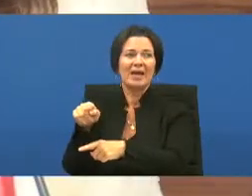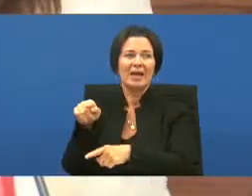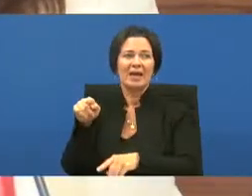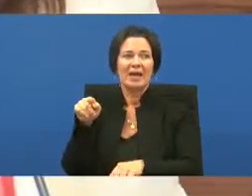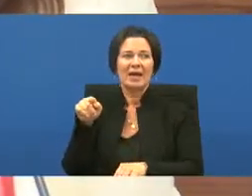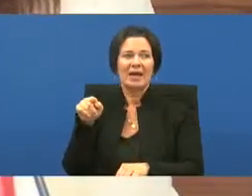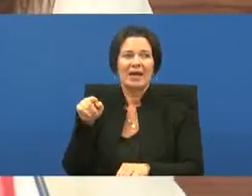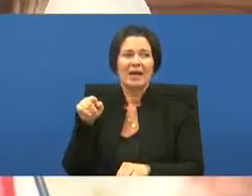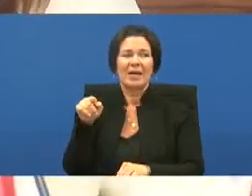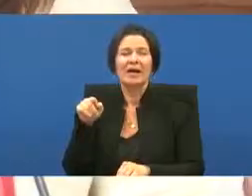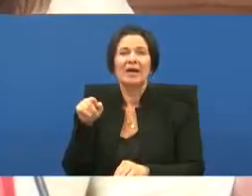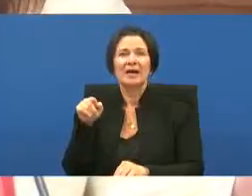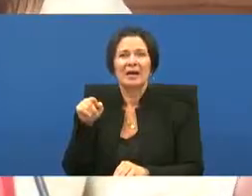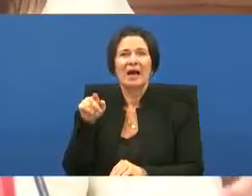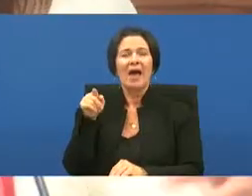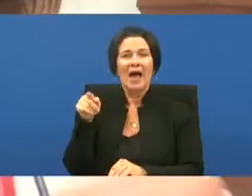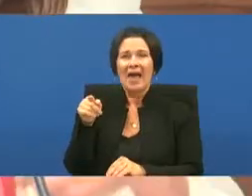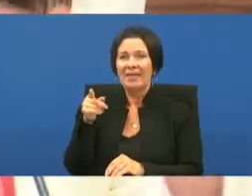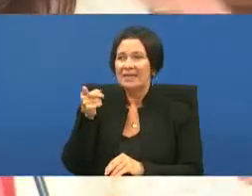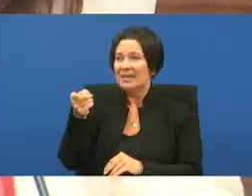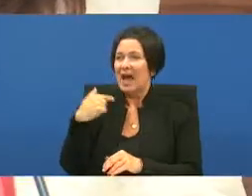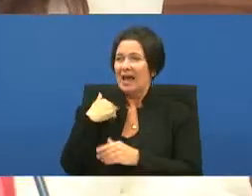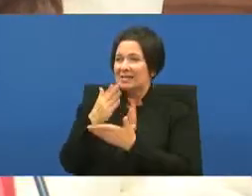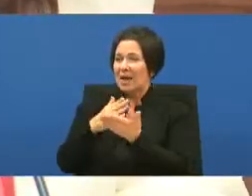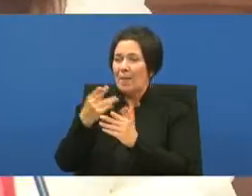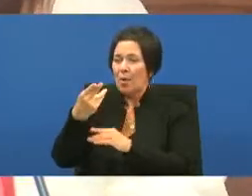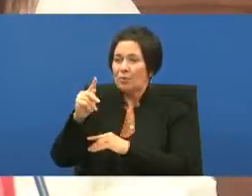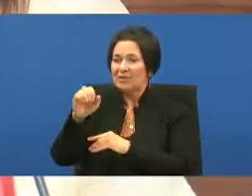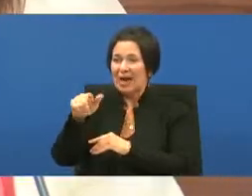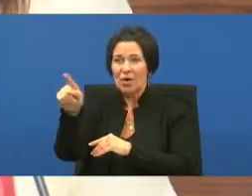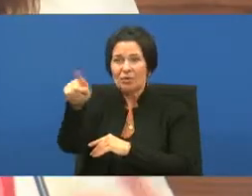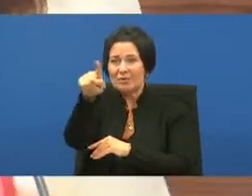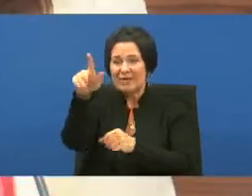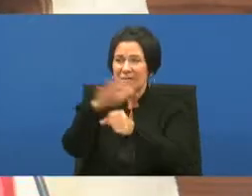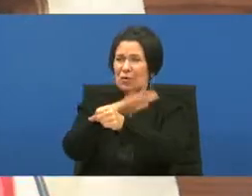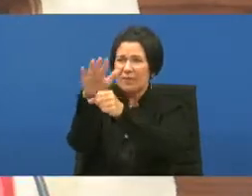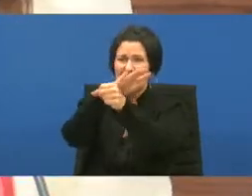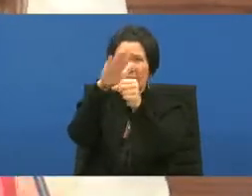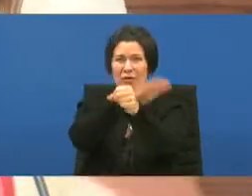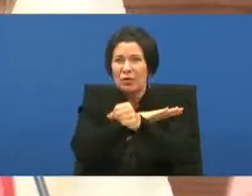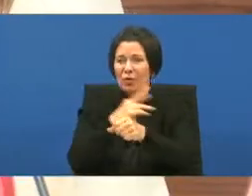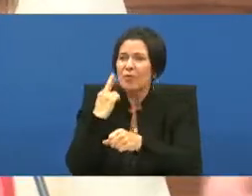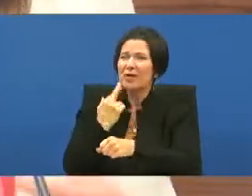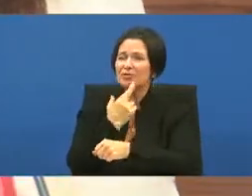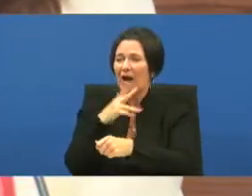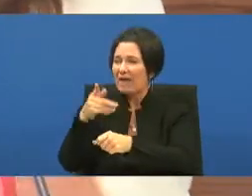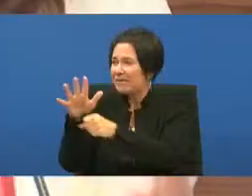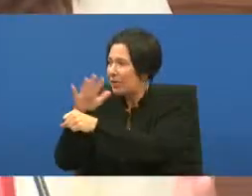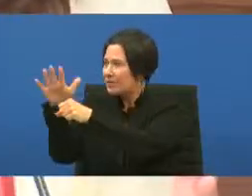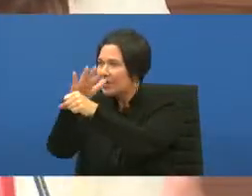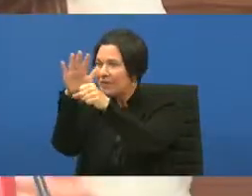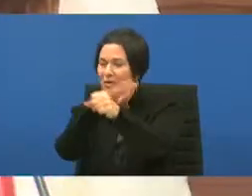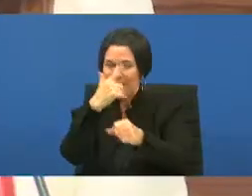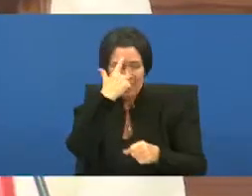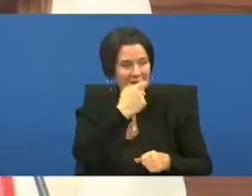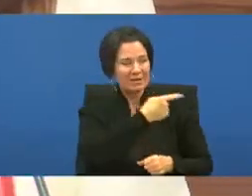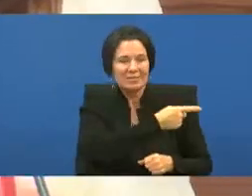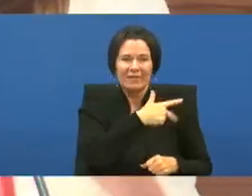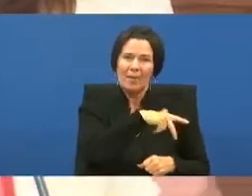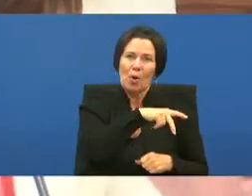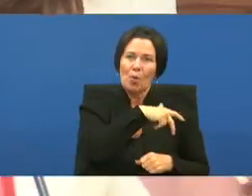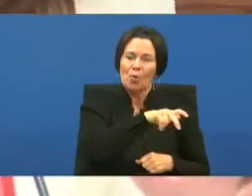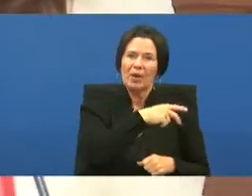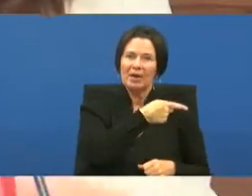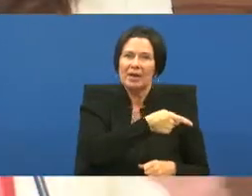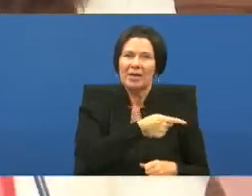for the legislative session. They can't get hotel rooms because the hotels are full. And to me, it's just been a